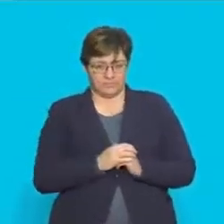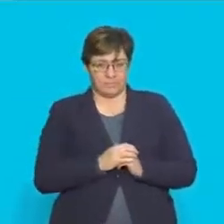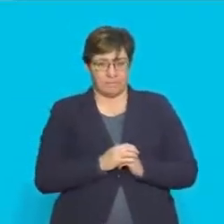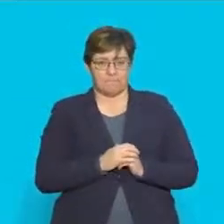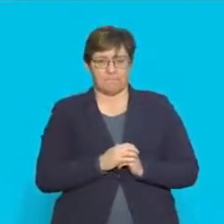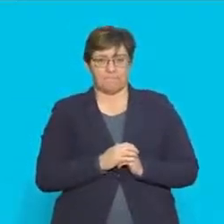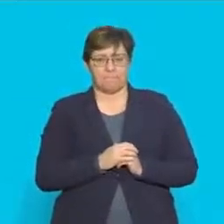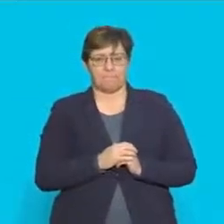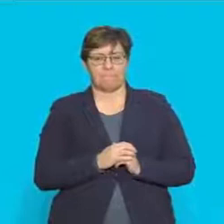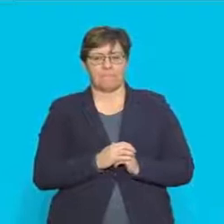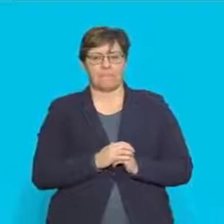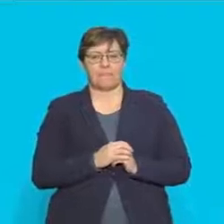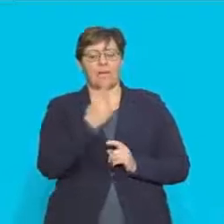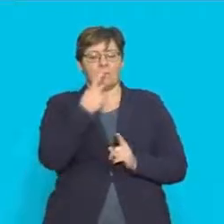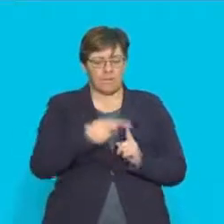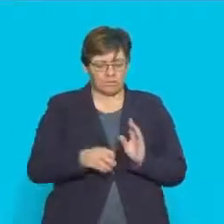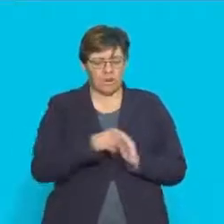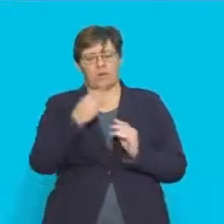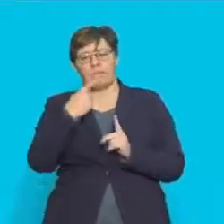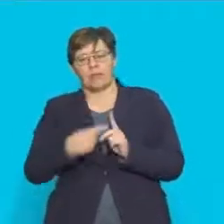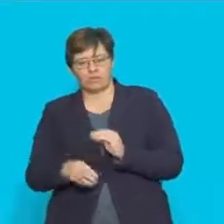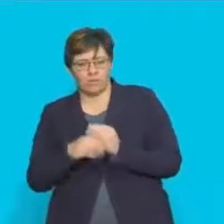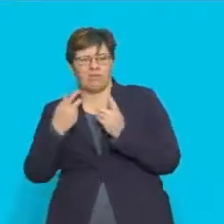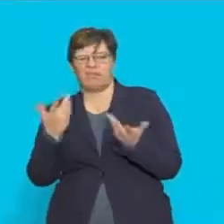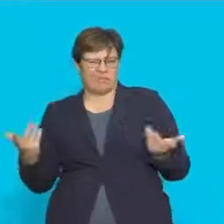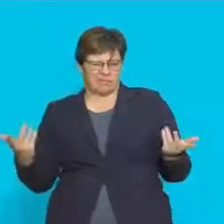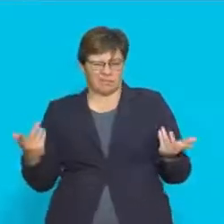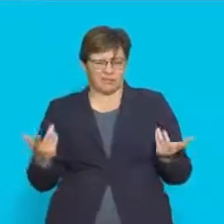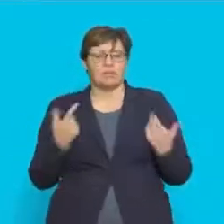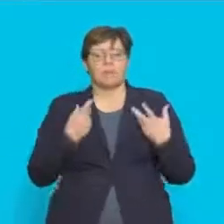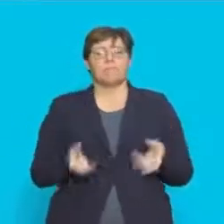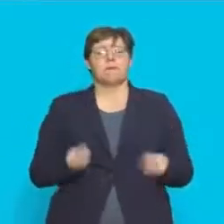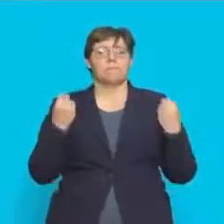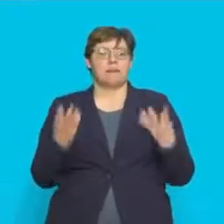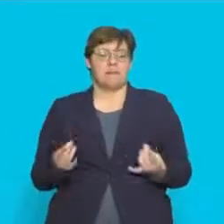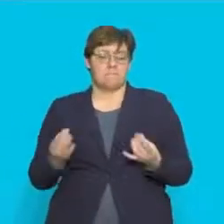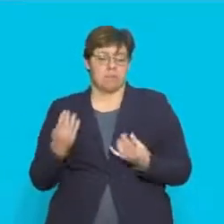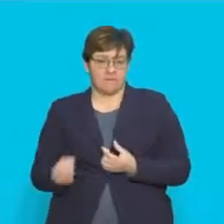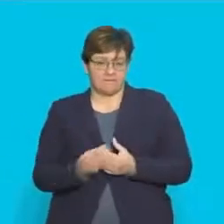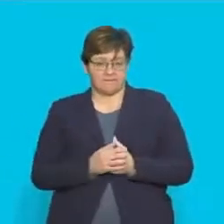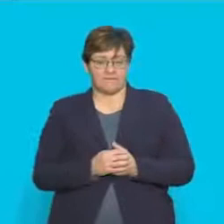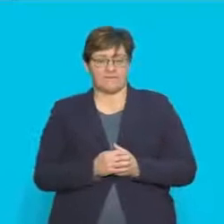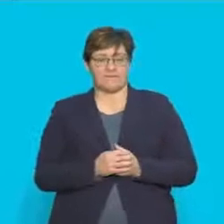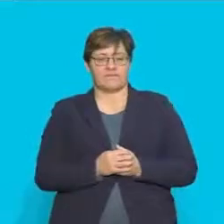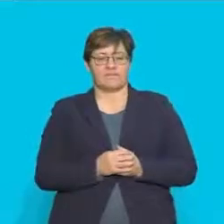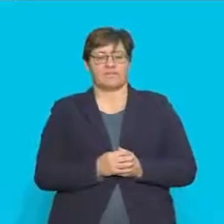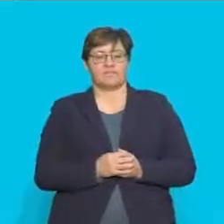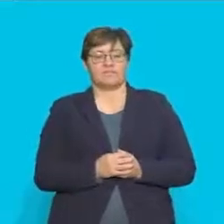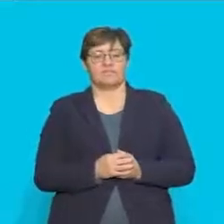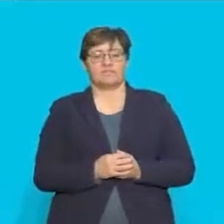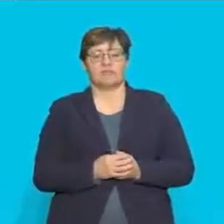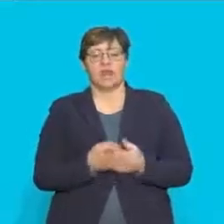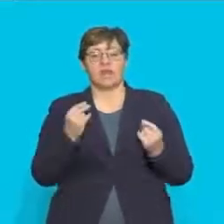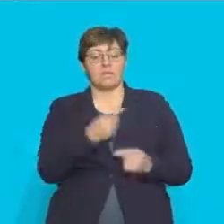by 1 each time. You're going up by 1 each time in order to get the numbers that you have there. And then all